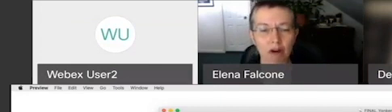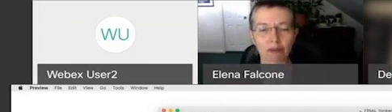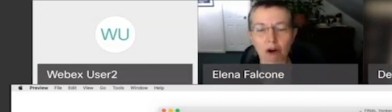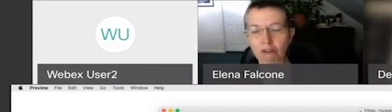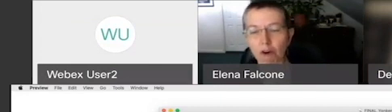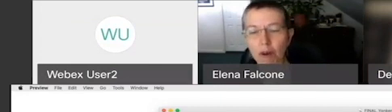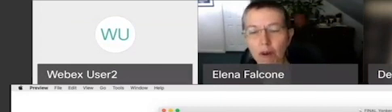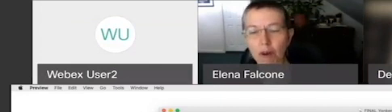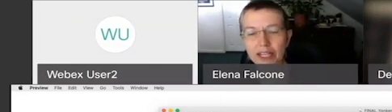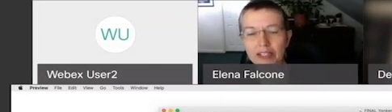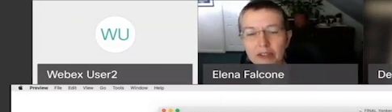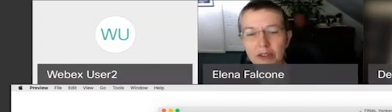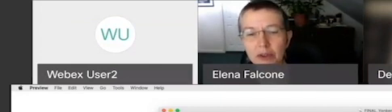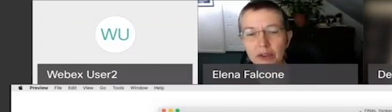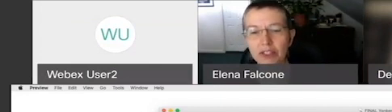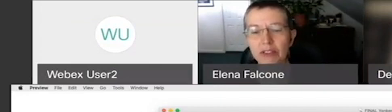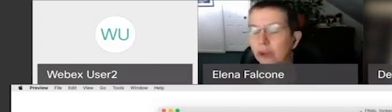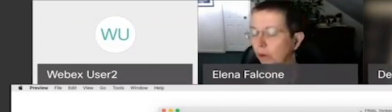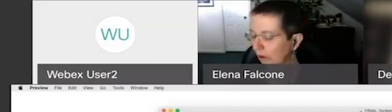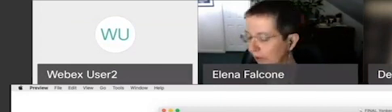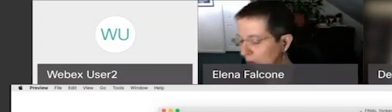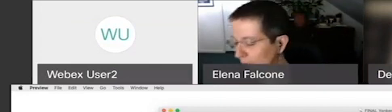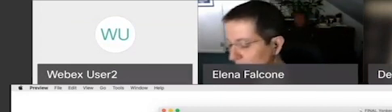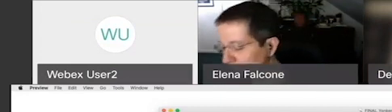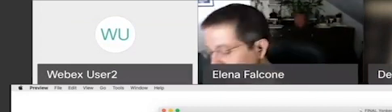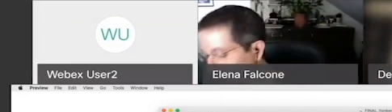our website so that you could see that there were available